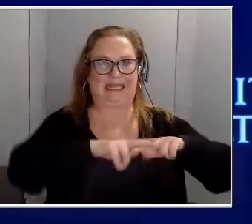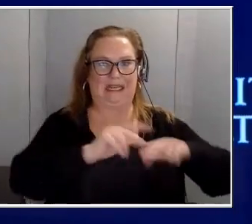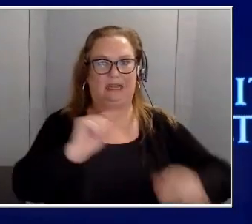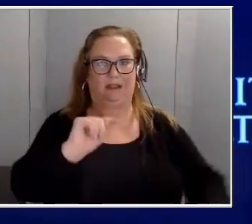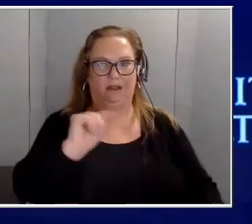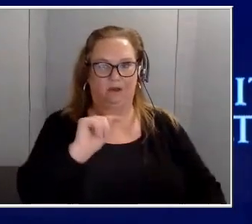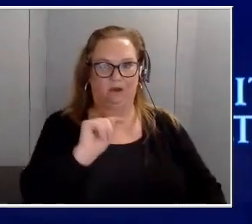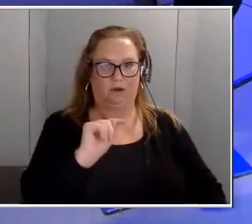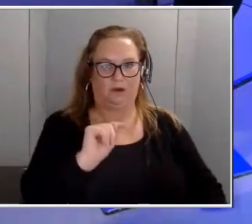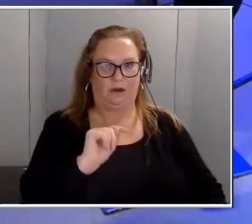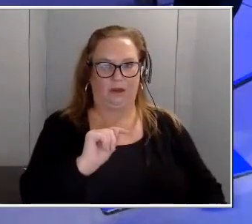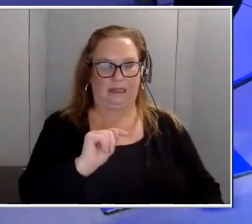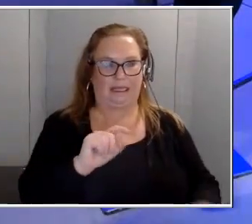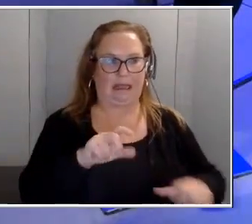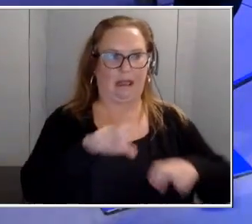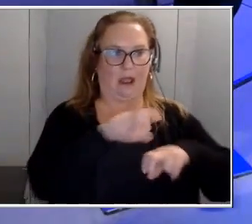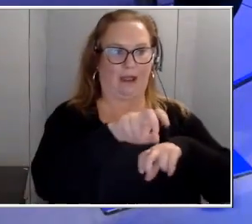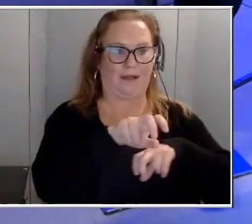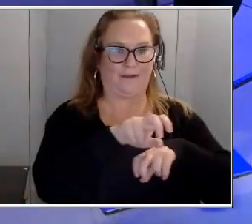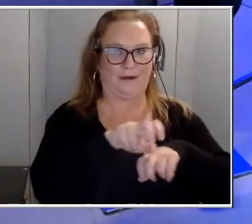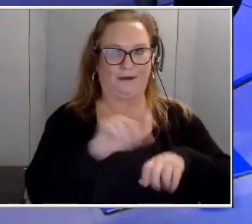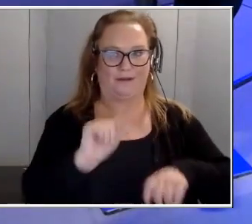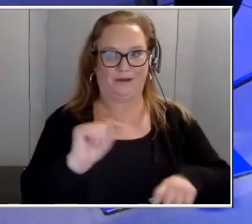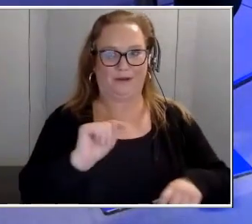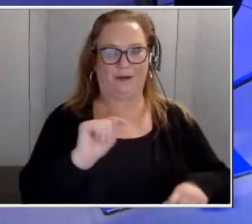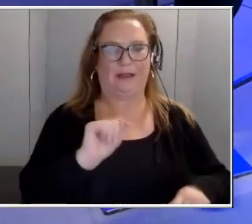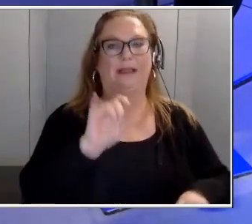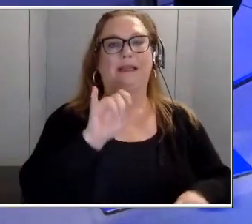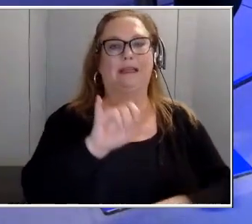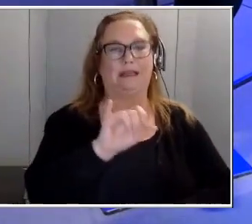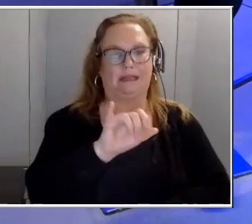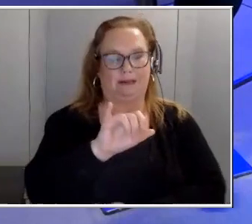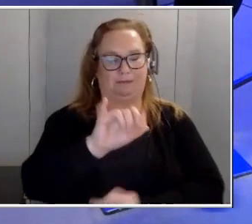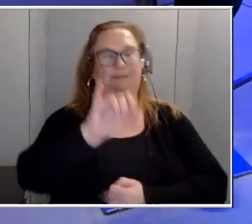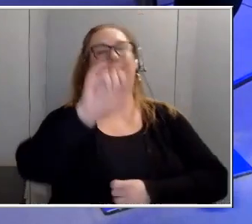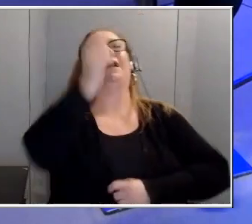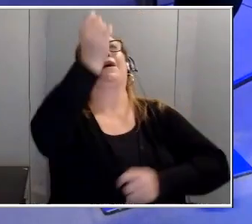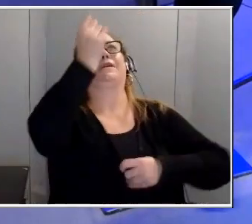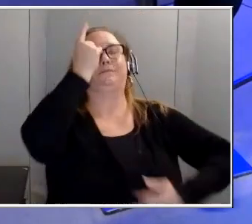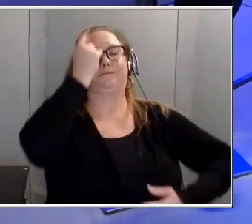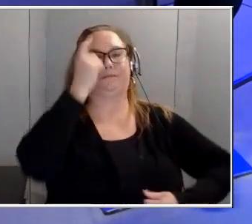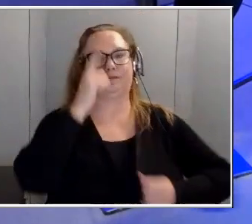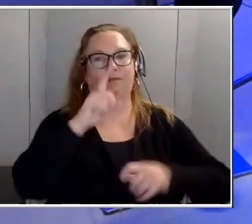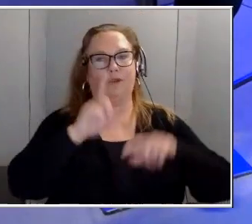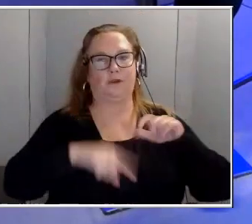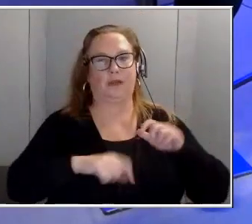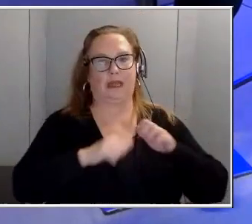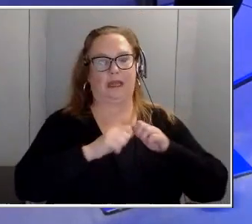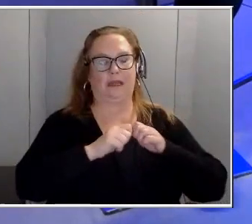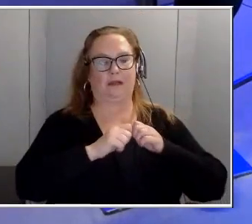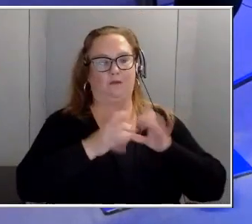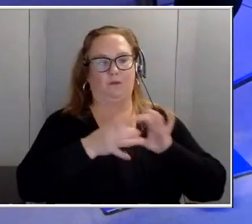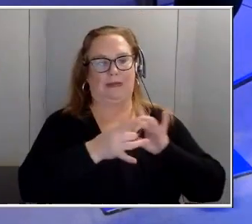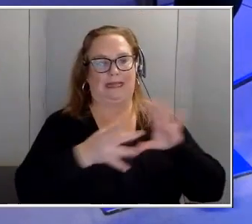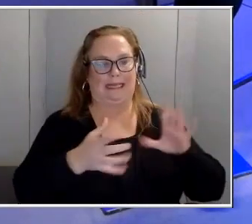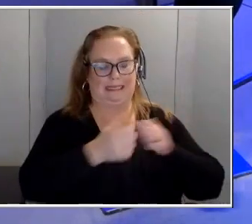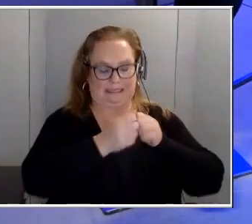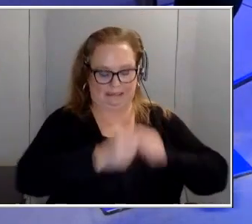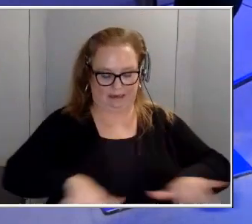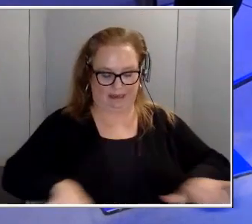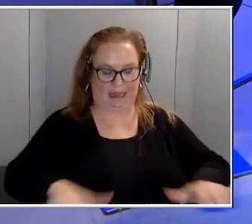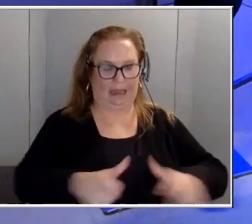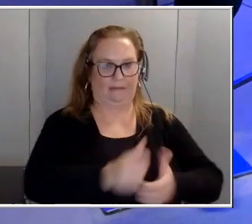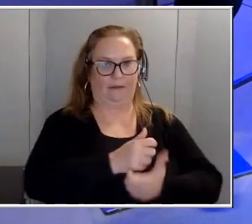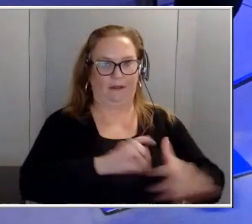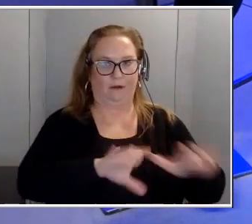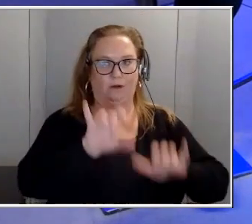They kind of hover over it. But you can't. Yes, okay. You can't release your full bladder contents when you're doing that.